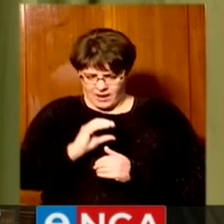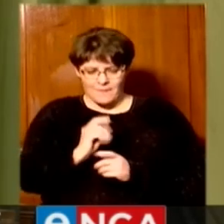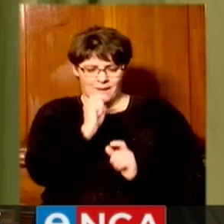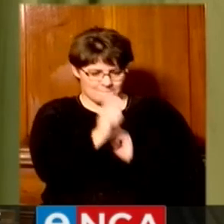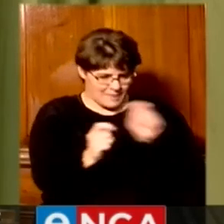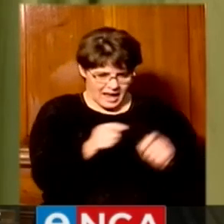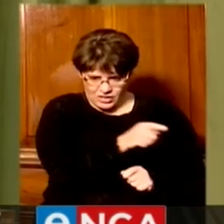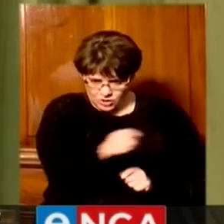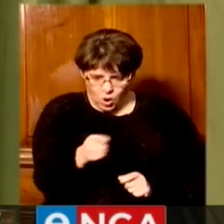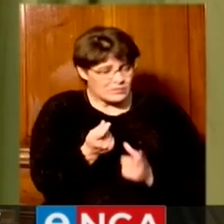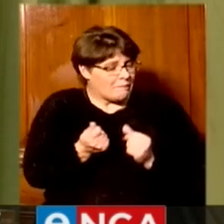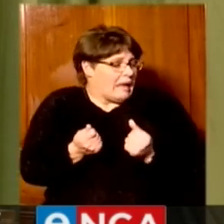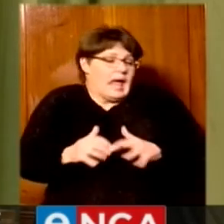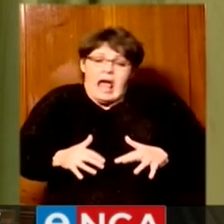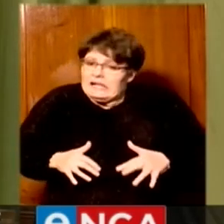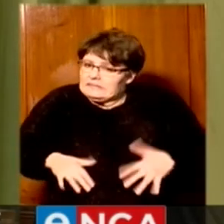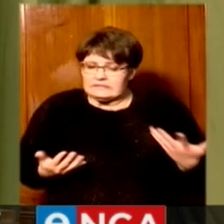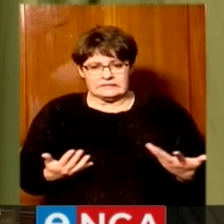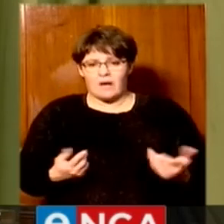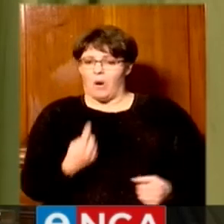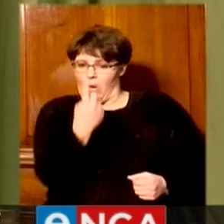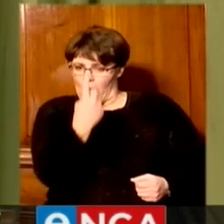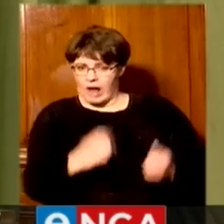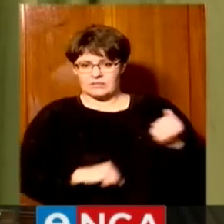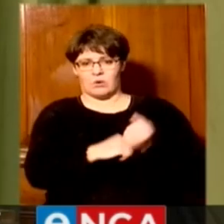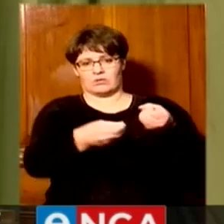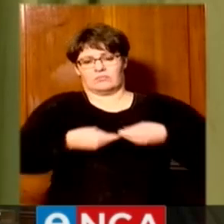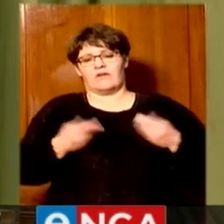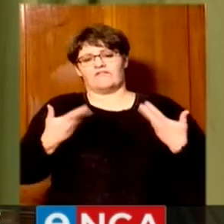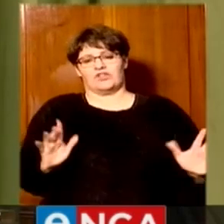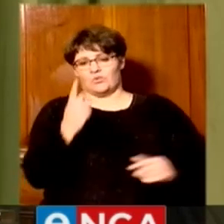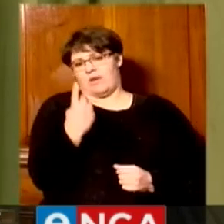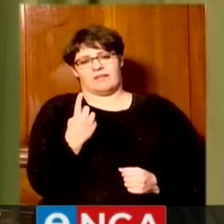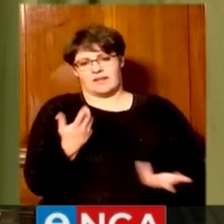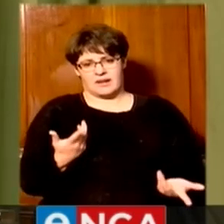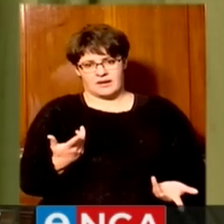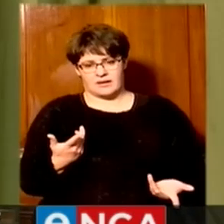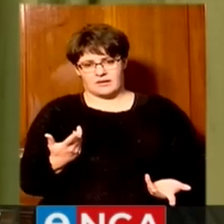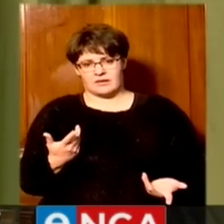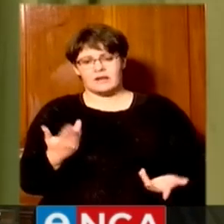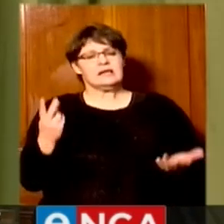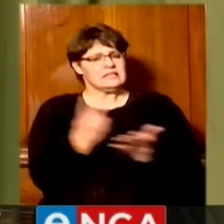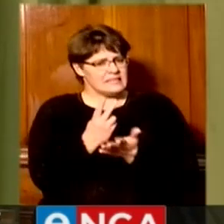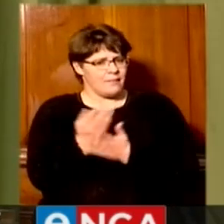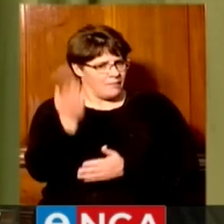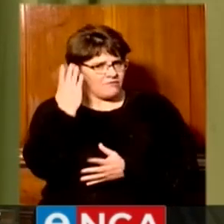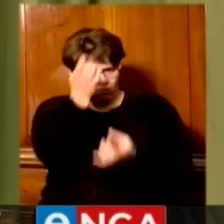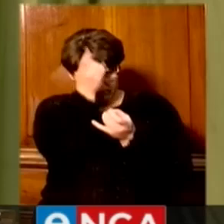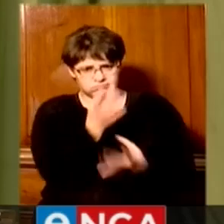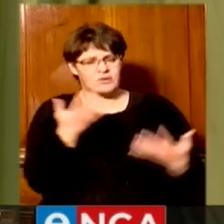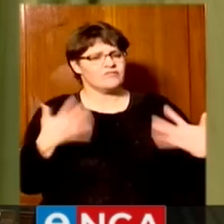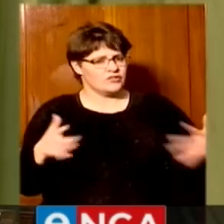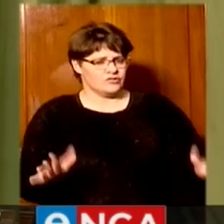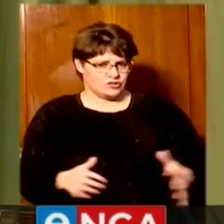reach only those who qualify for this support. And I do want to indicate, as I've said it over and